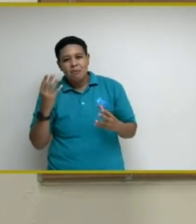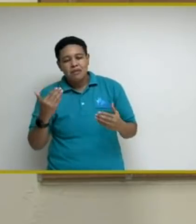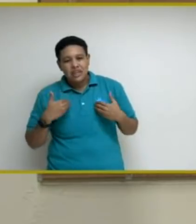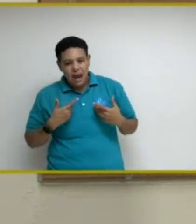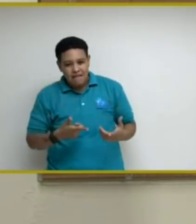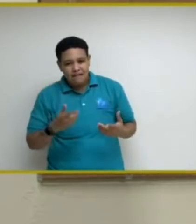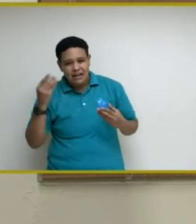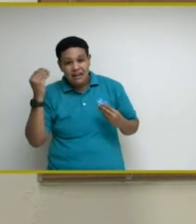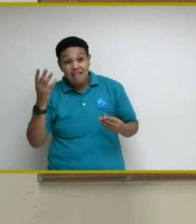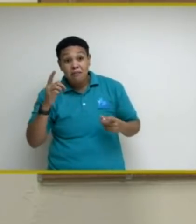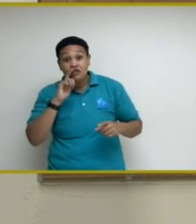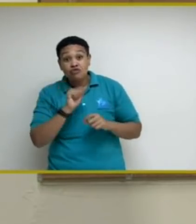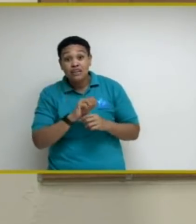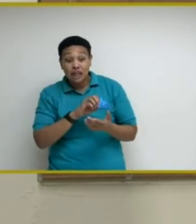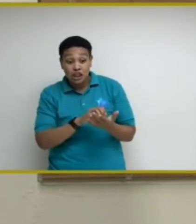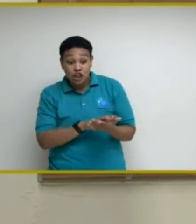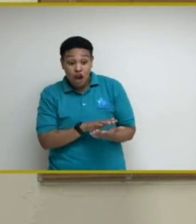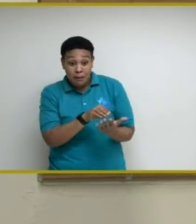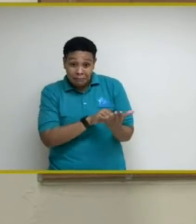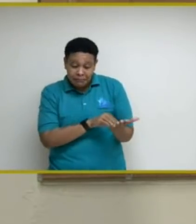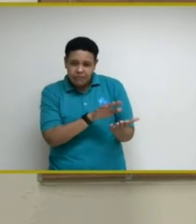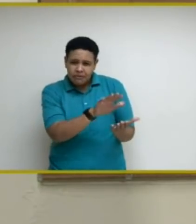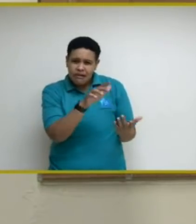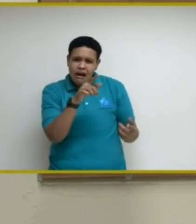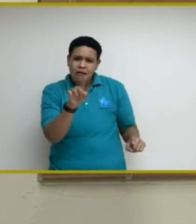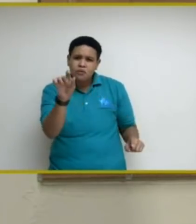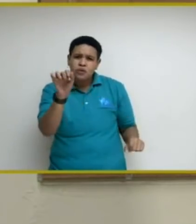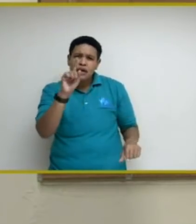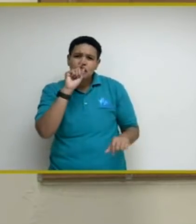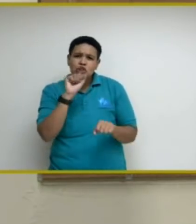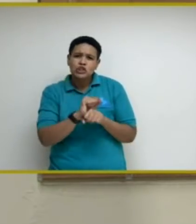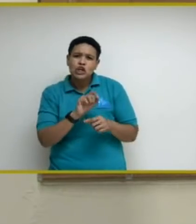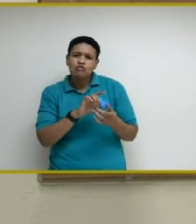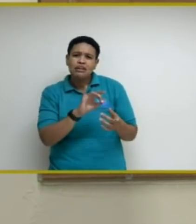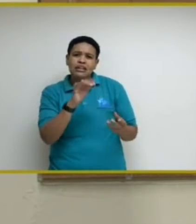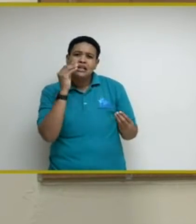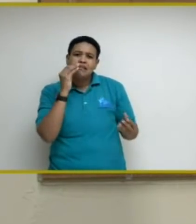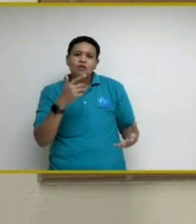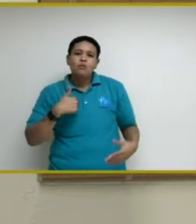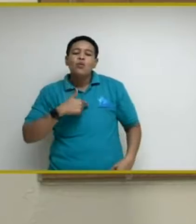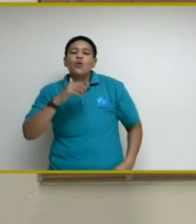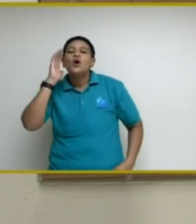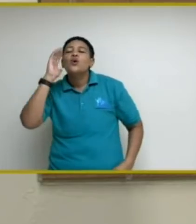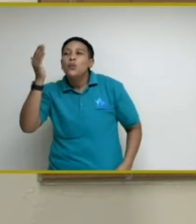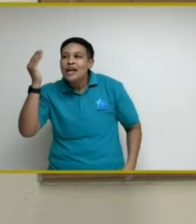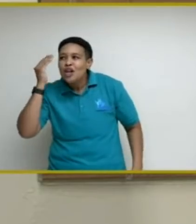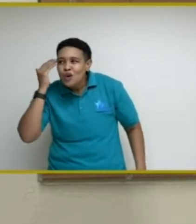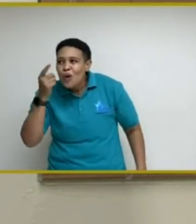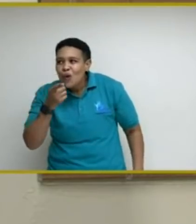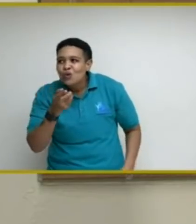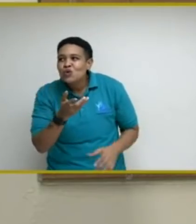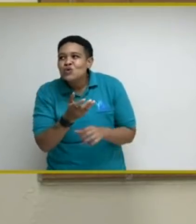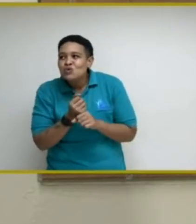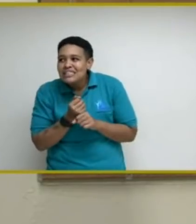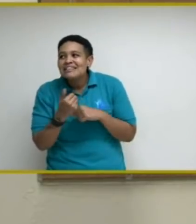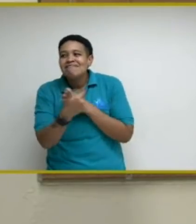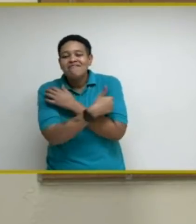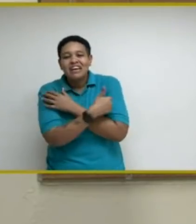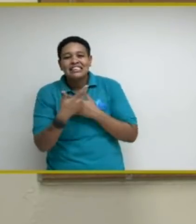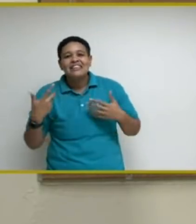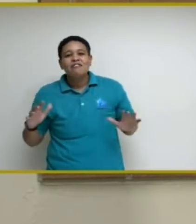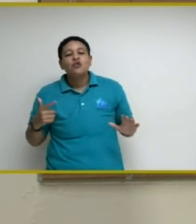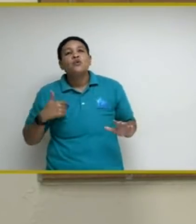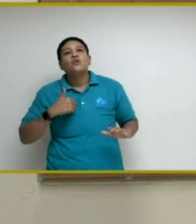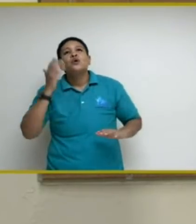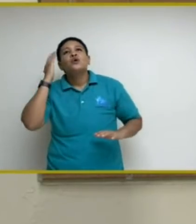The information is documented, so you can be certain of that we will know that you received the vaccine, we will know